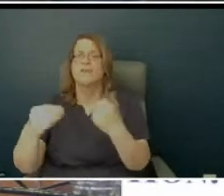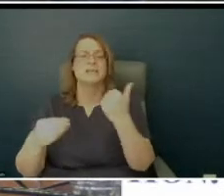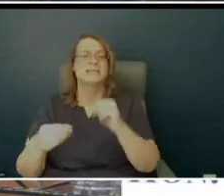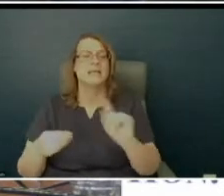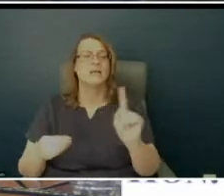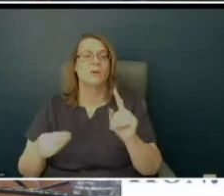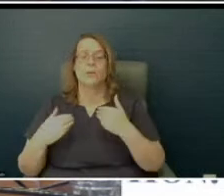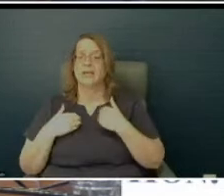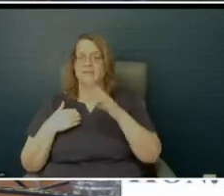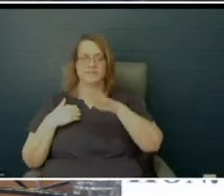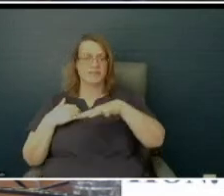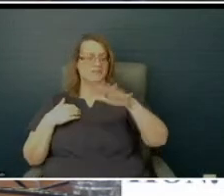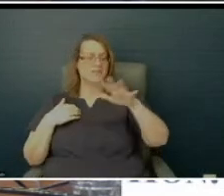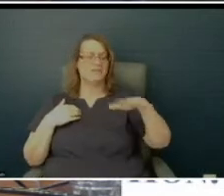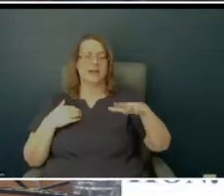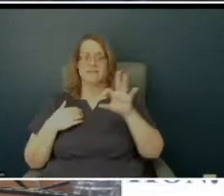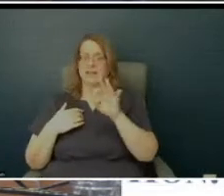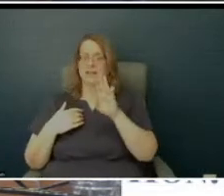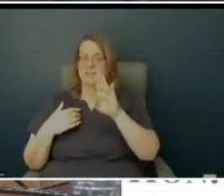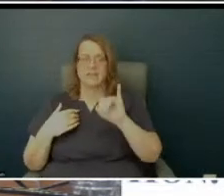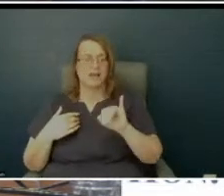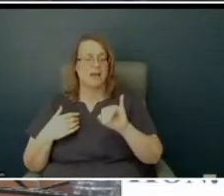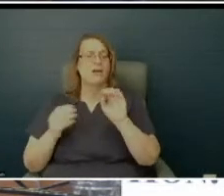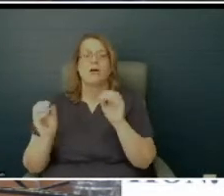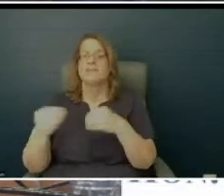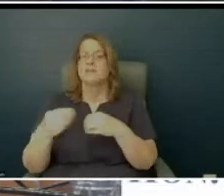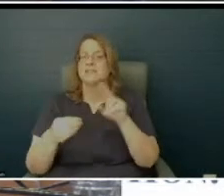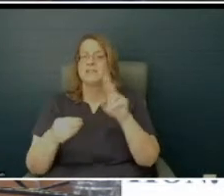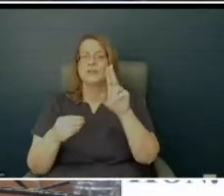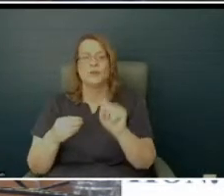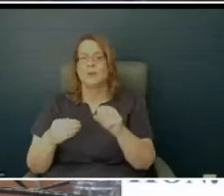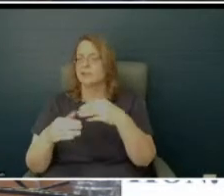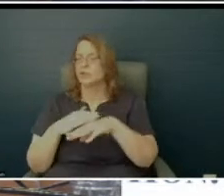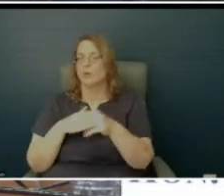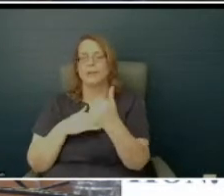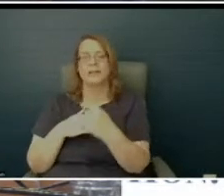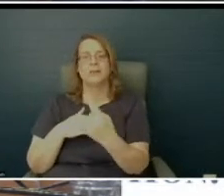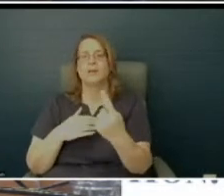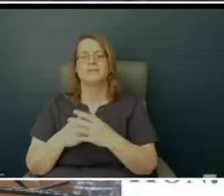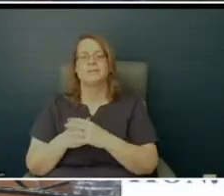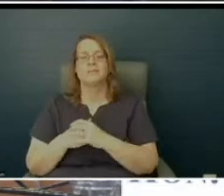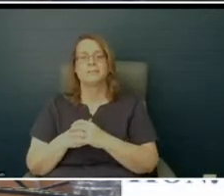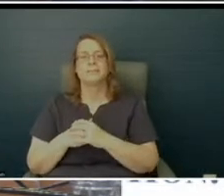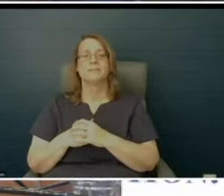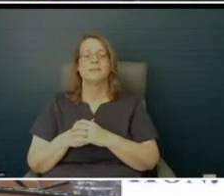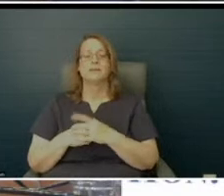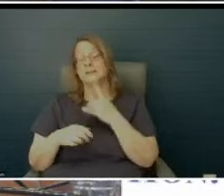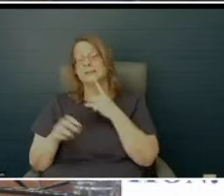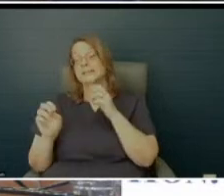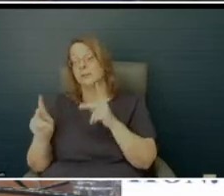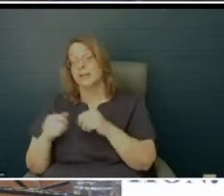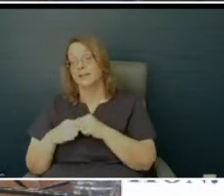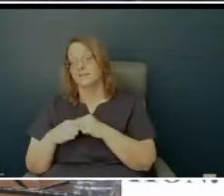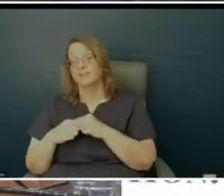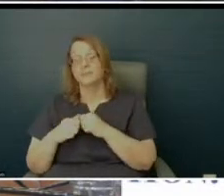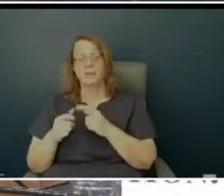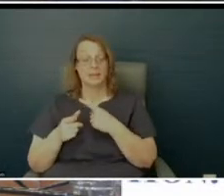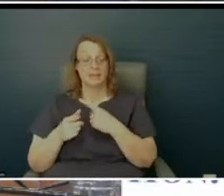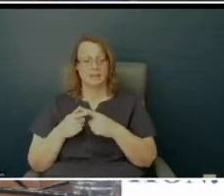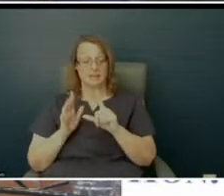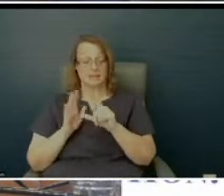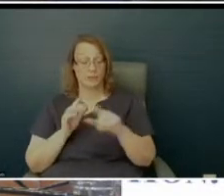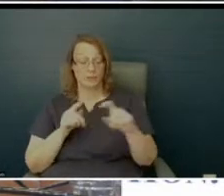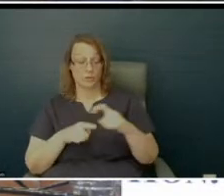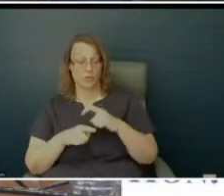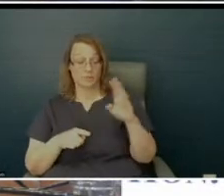them. And he said, okay. But then he called me back a few minutes later and complained